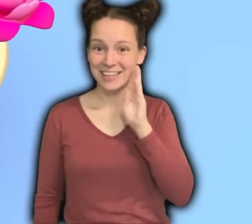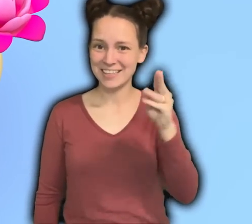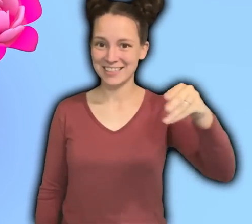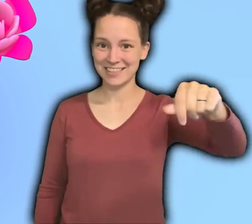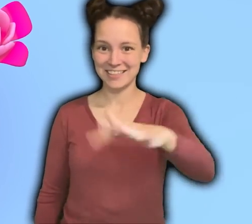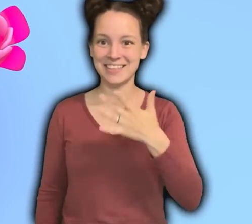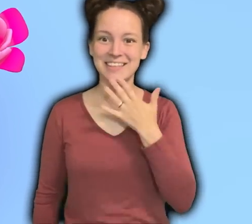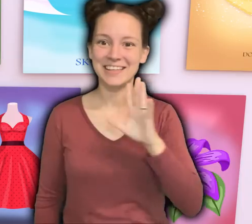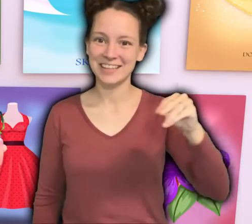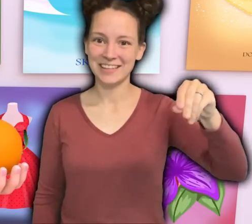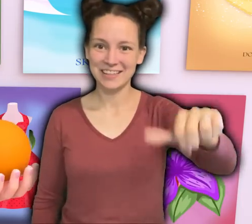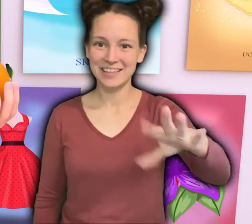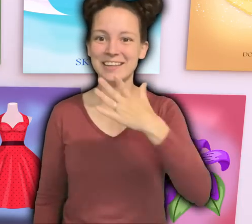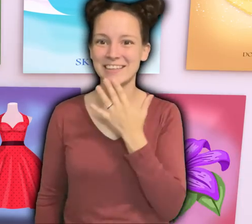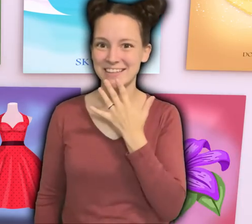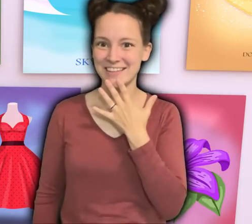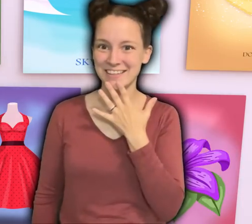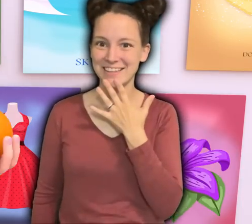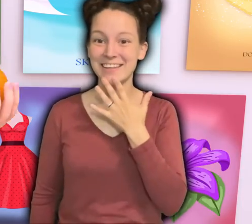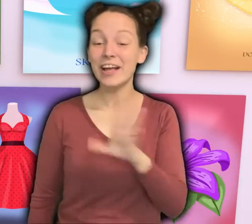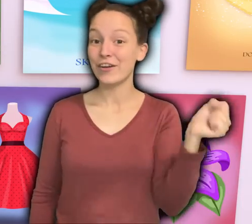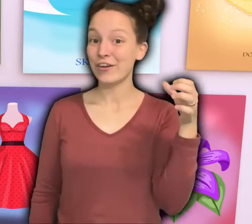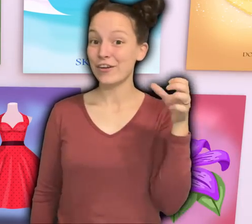off the dirt and oranges